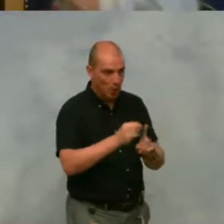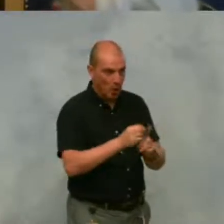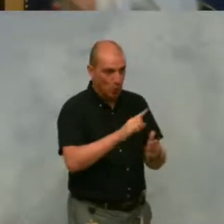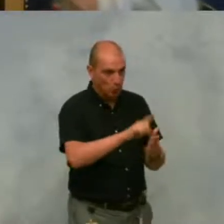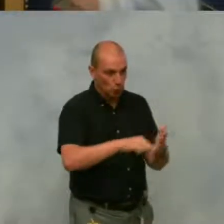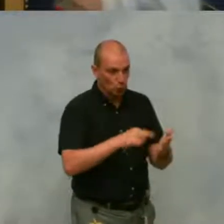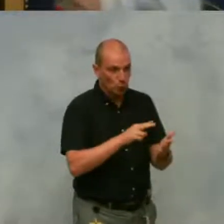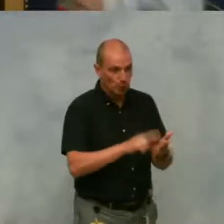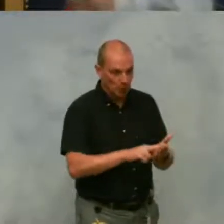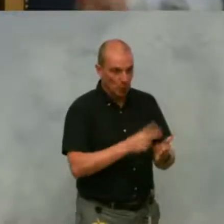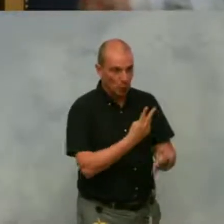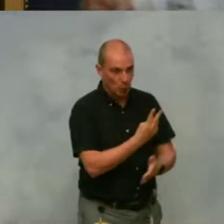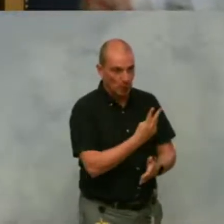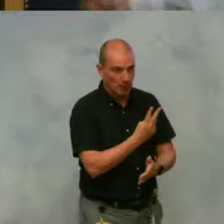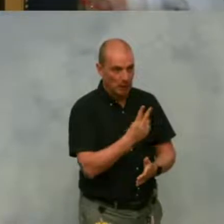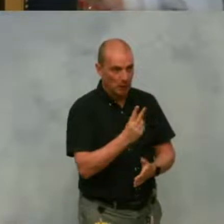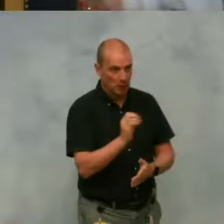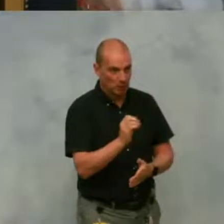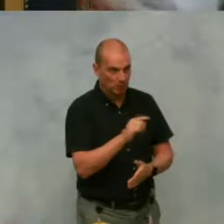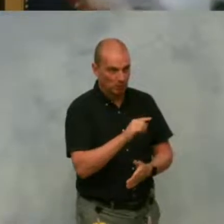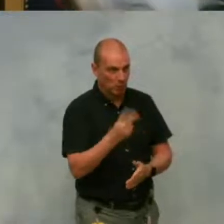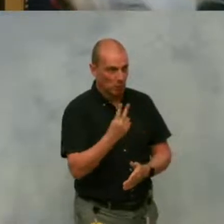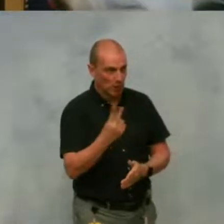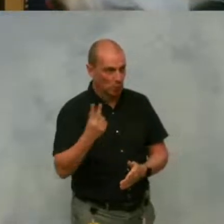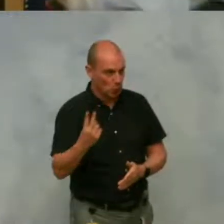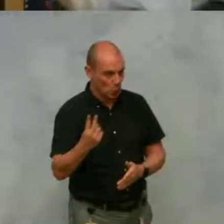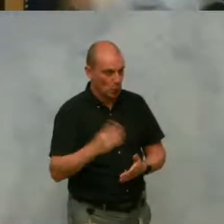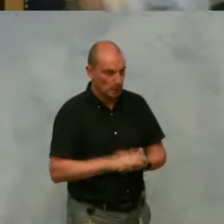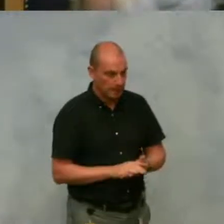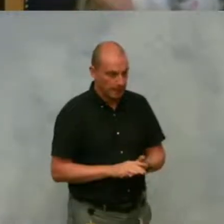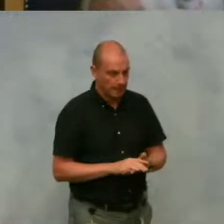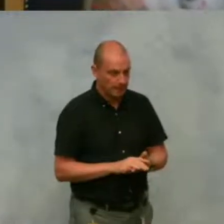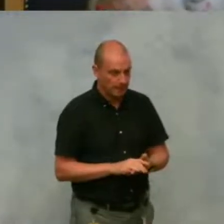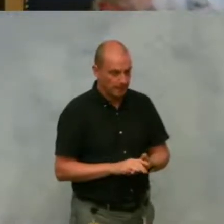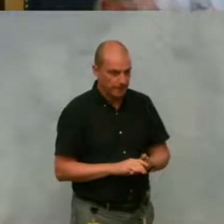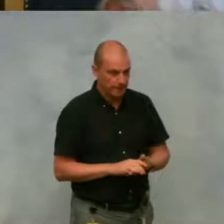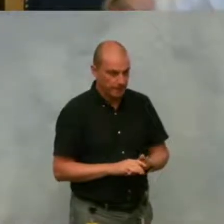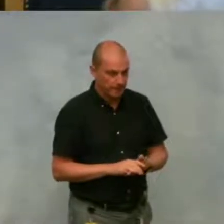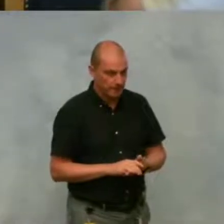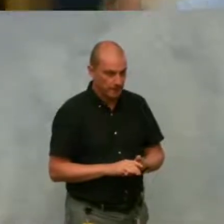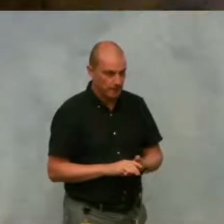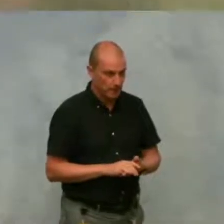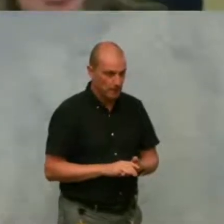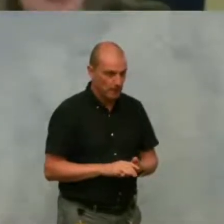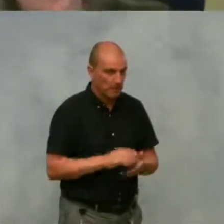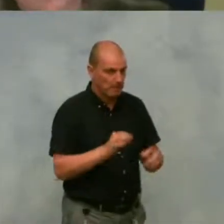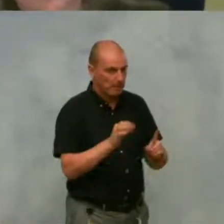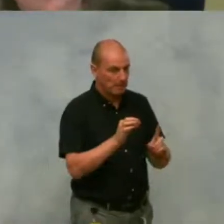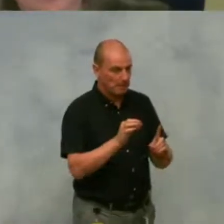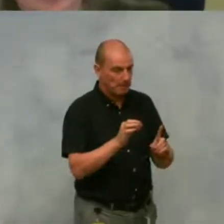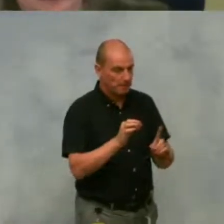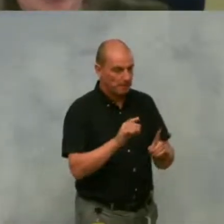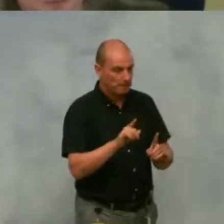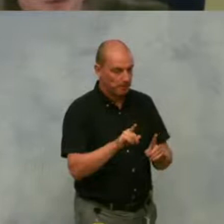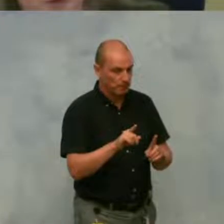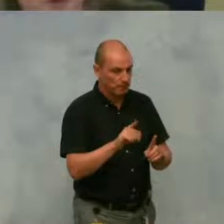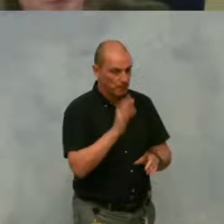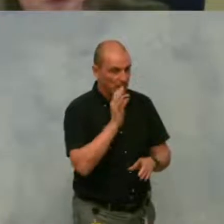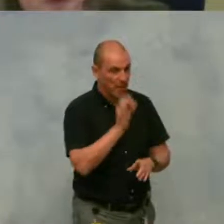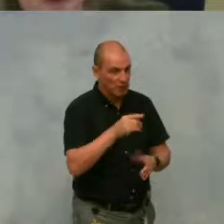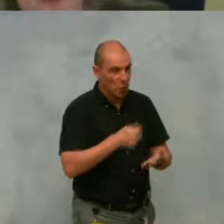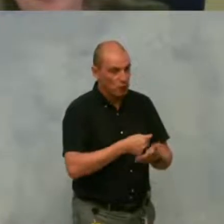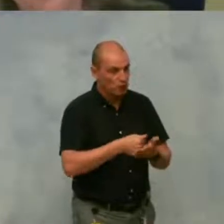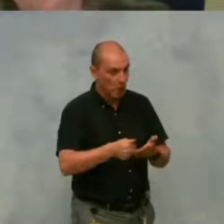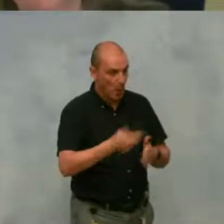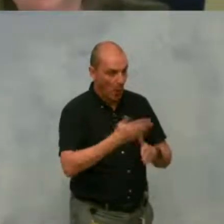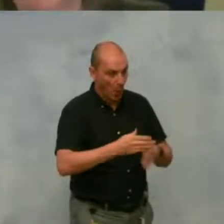2022, pages 39 to 46. Kay, can I ask you, please? Thank you, Chair. And this is our regular workforce